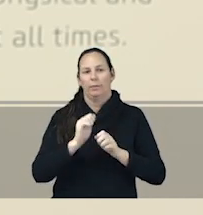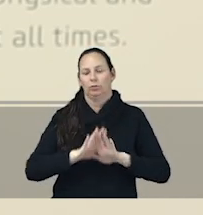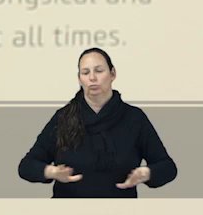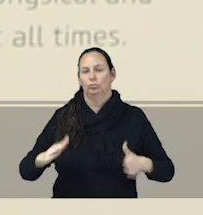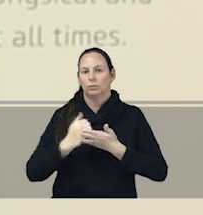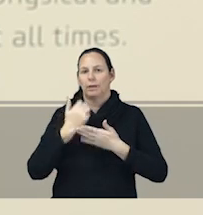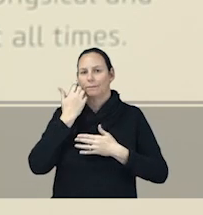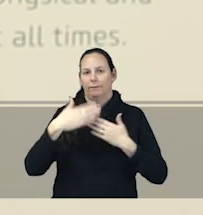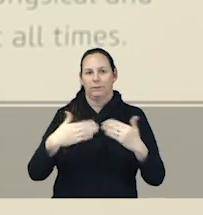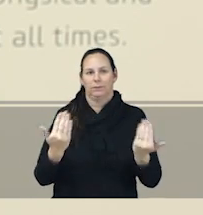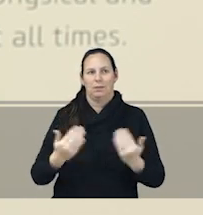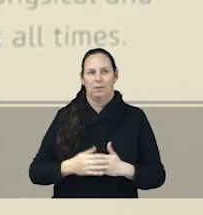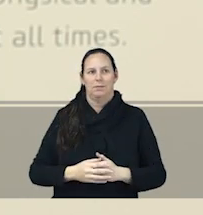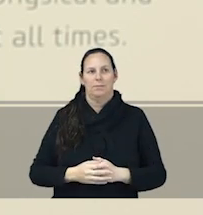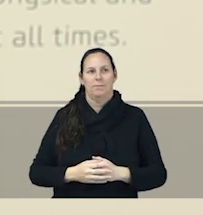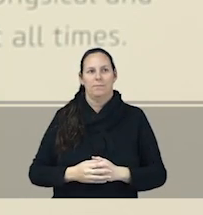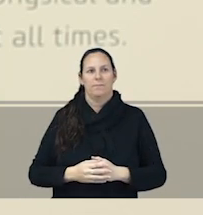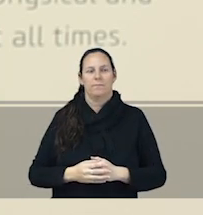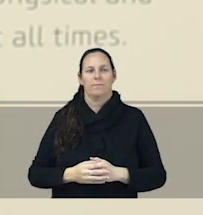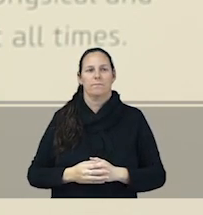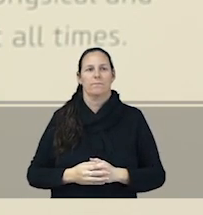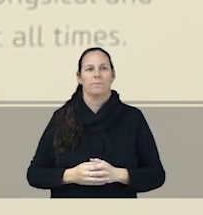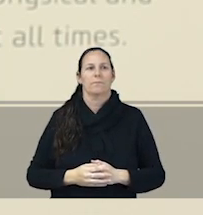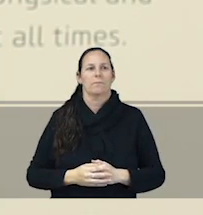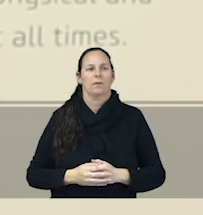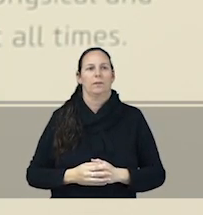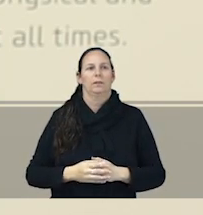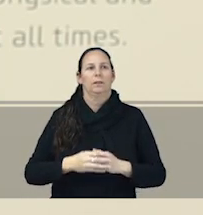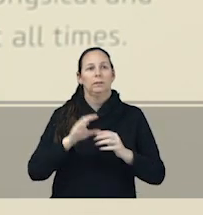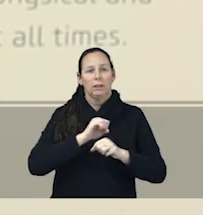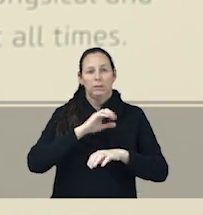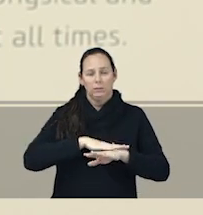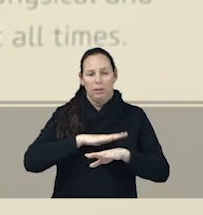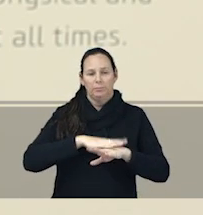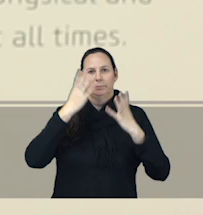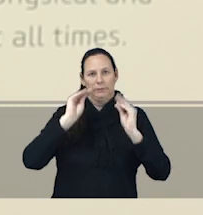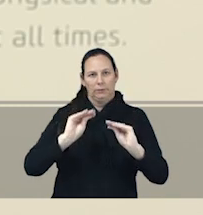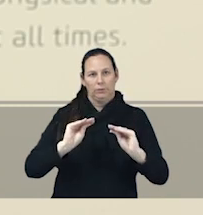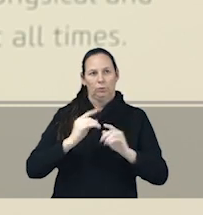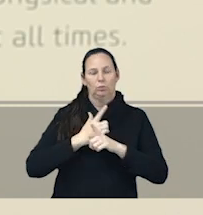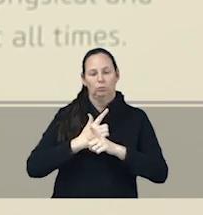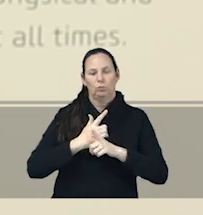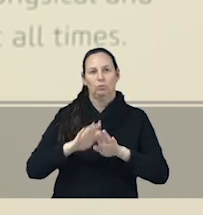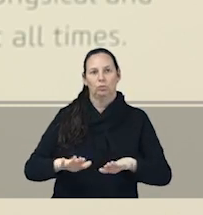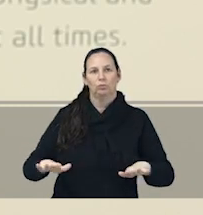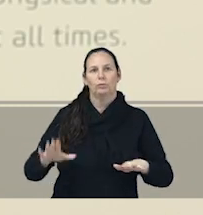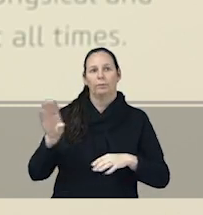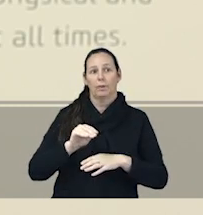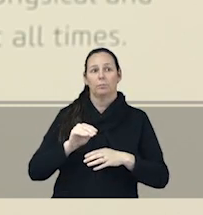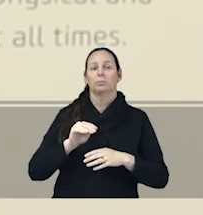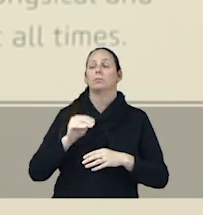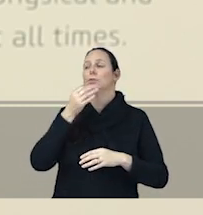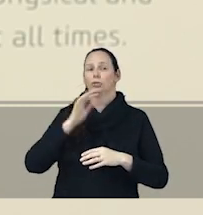concentrate on lowering the opportunity. And all parents have the capacity to do that. It's a matter of